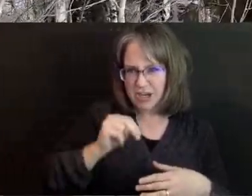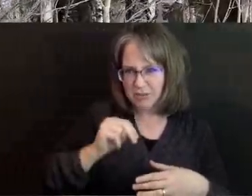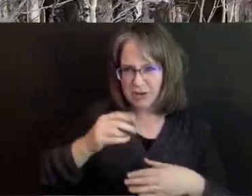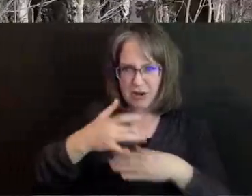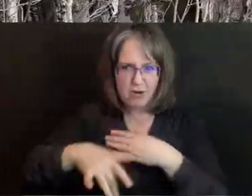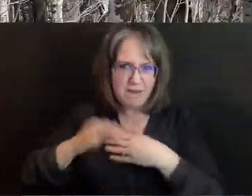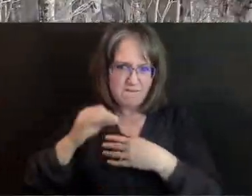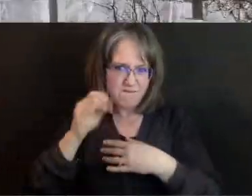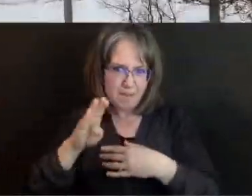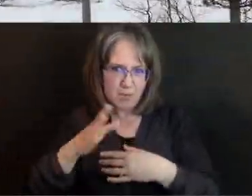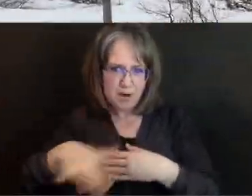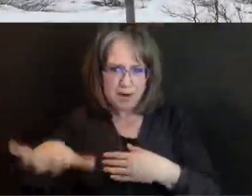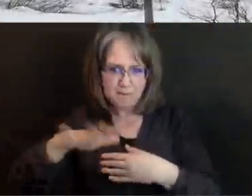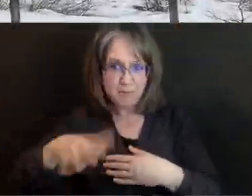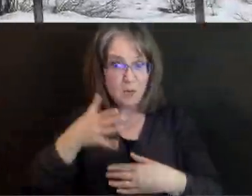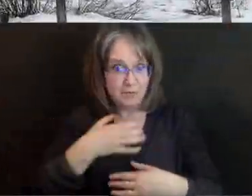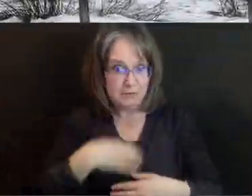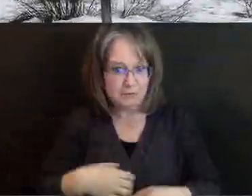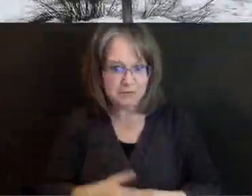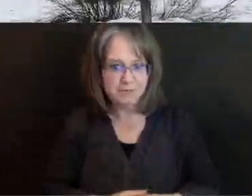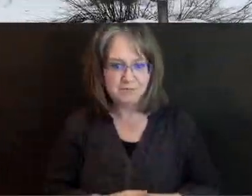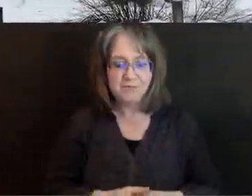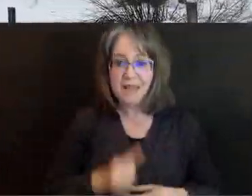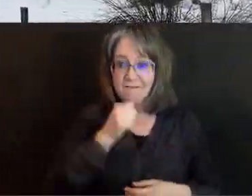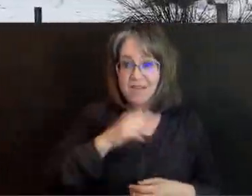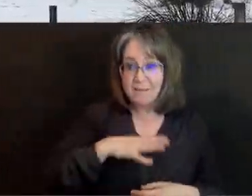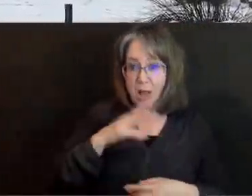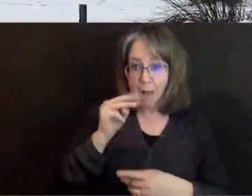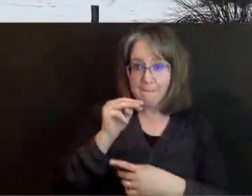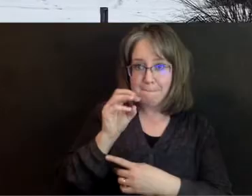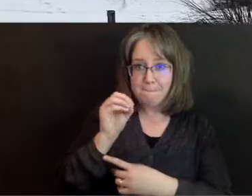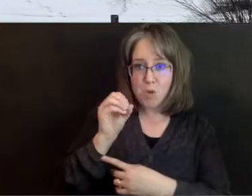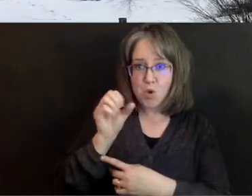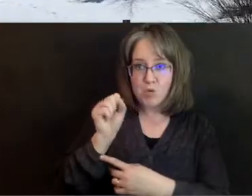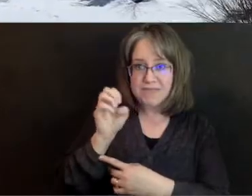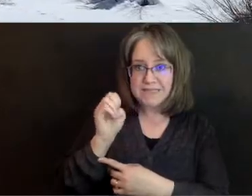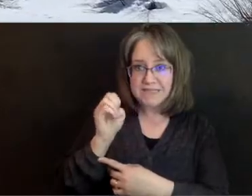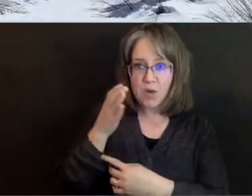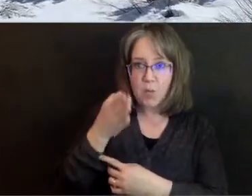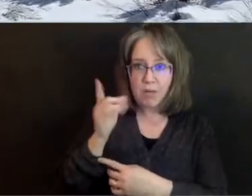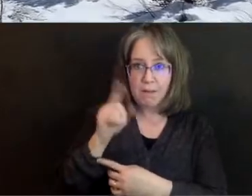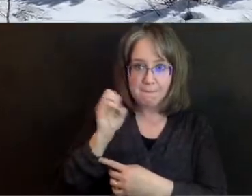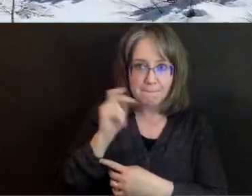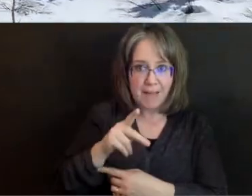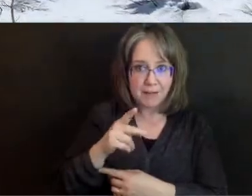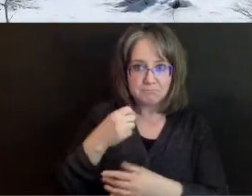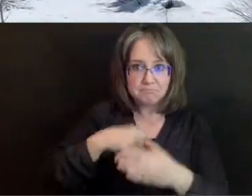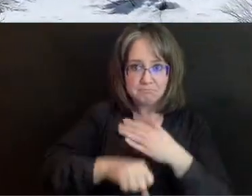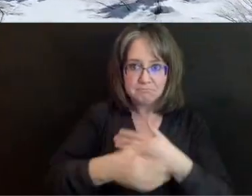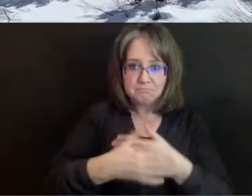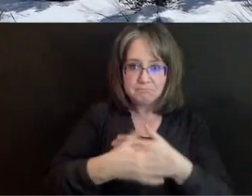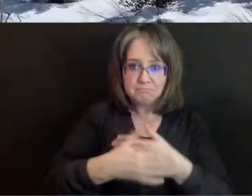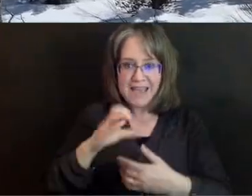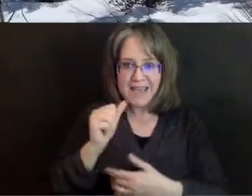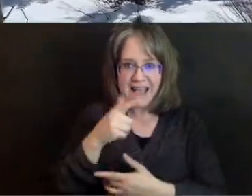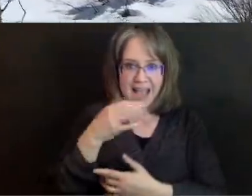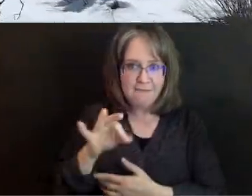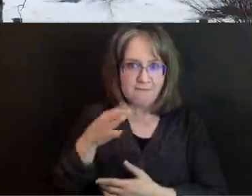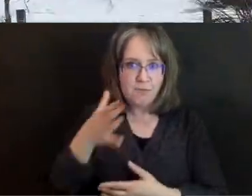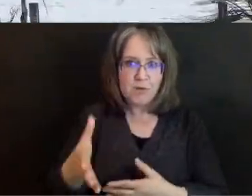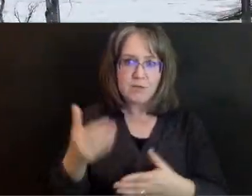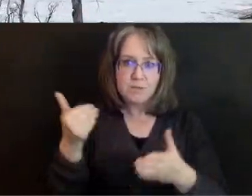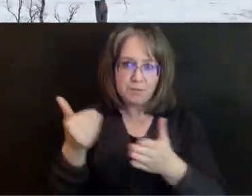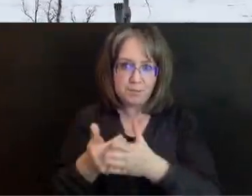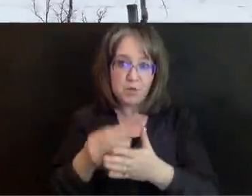hungry. Female moose will also return to the park to calf. They'll find a spot near water and a food source, like these aspen trees and